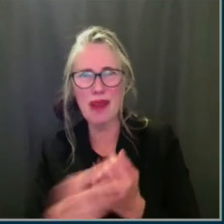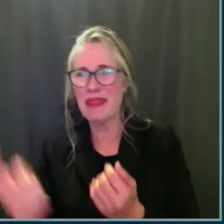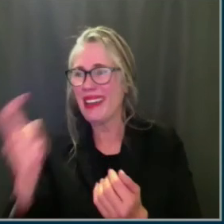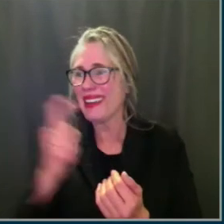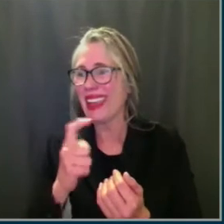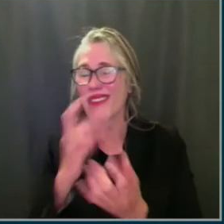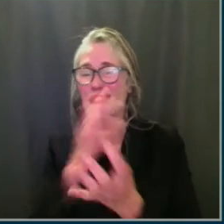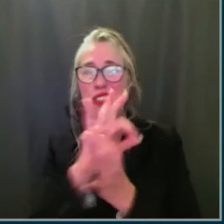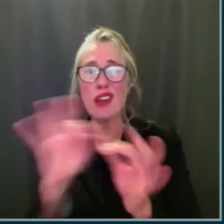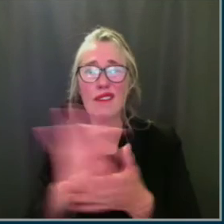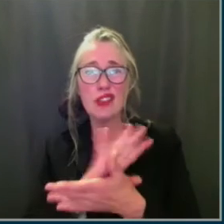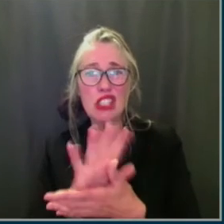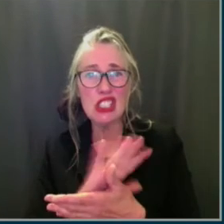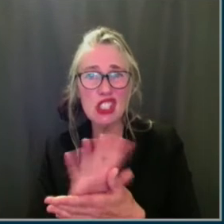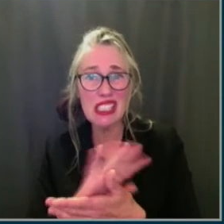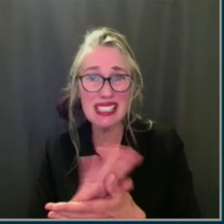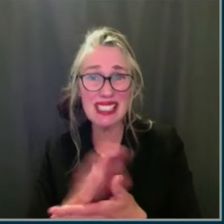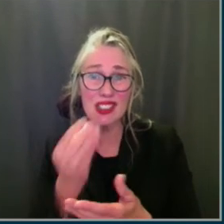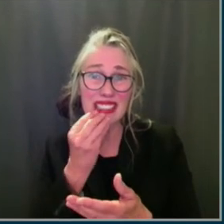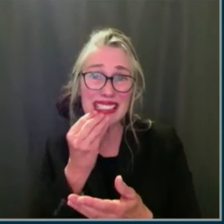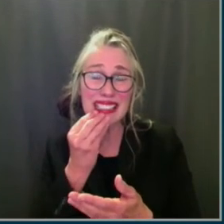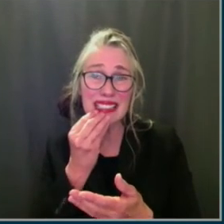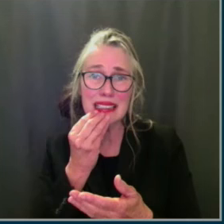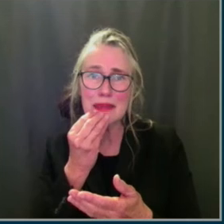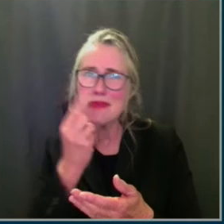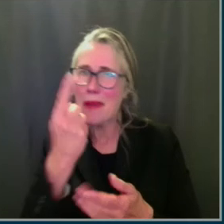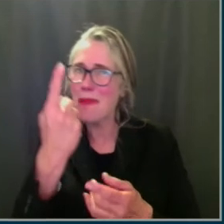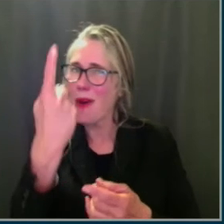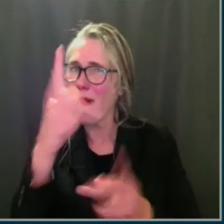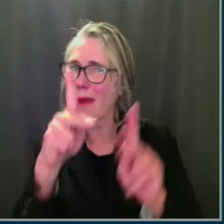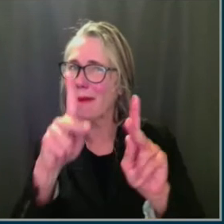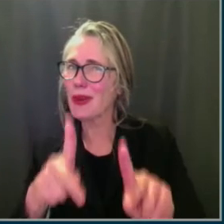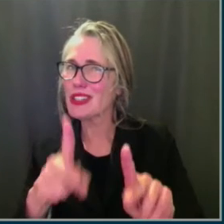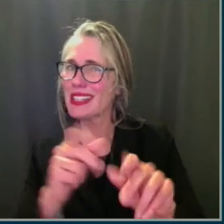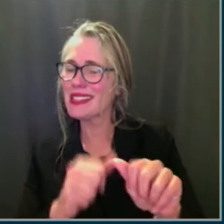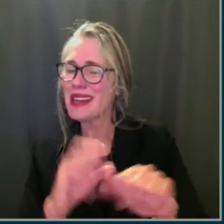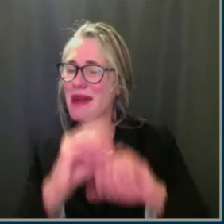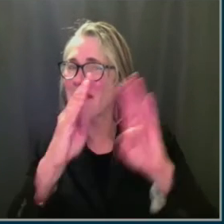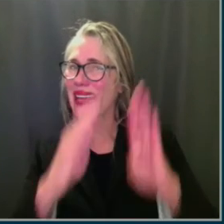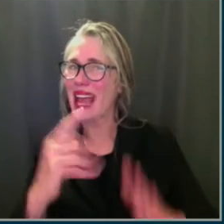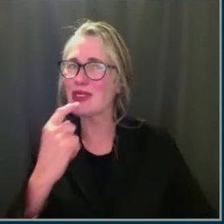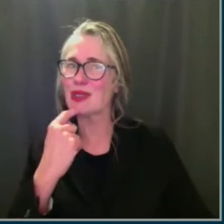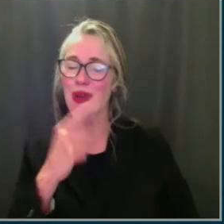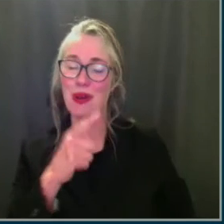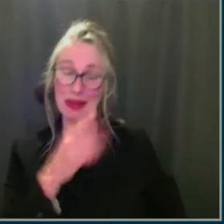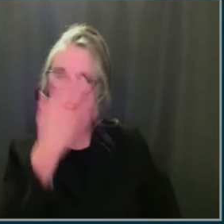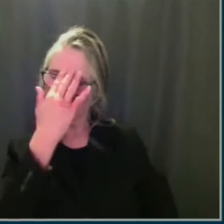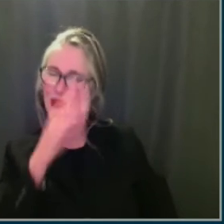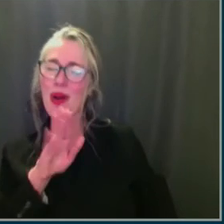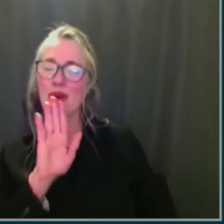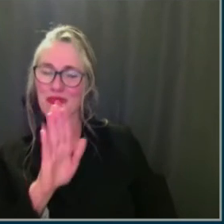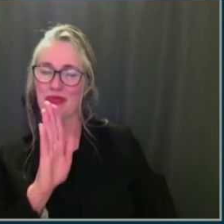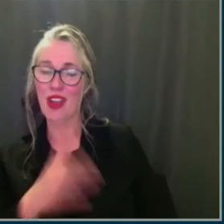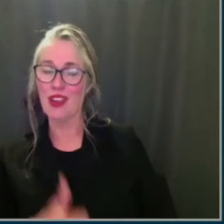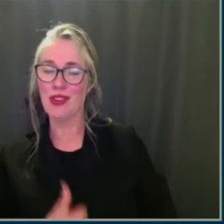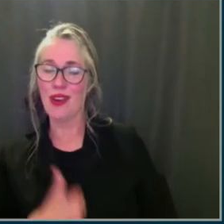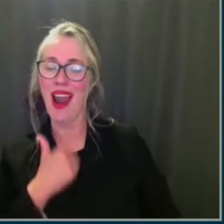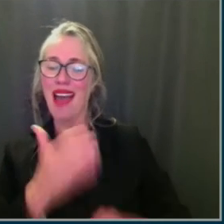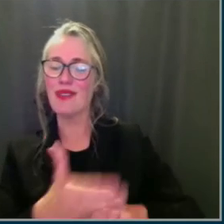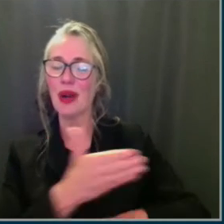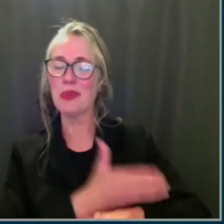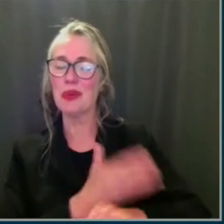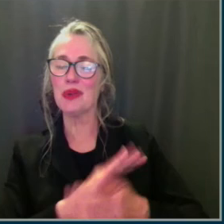shared with me in saying that my life would be better than it started, and than it has been. And we must keep the